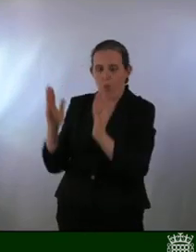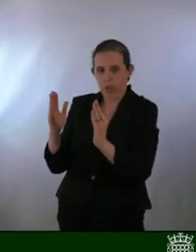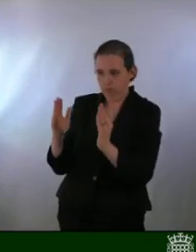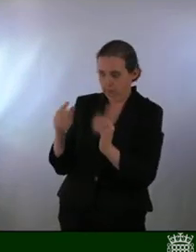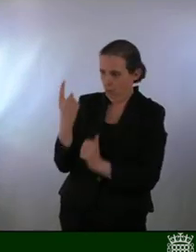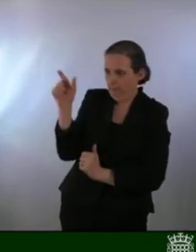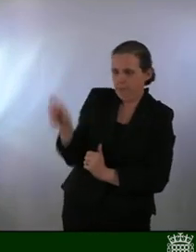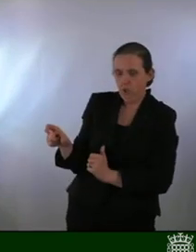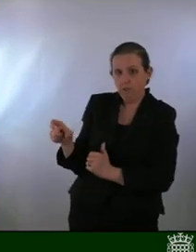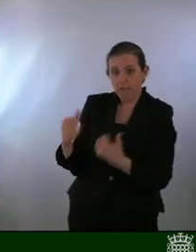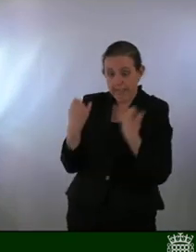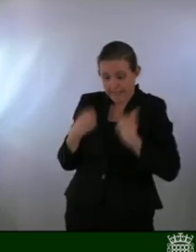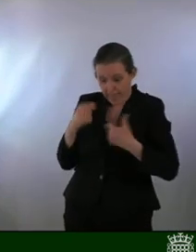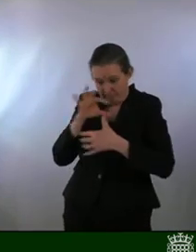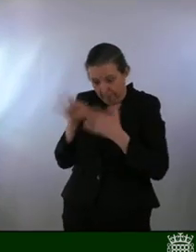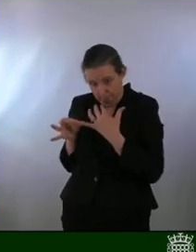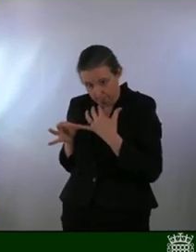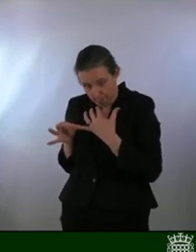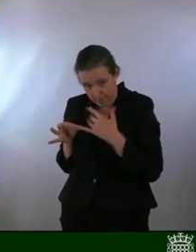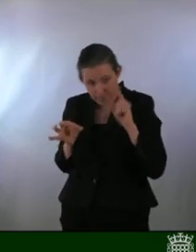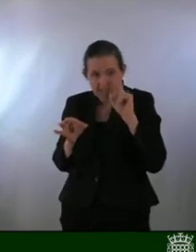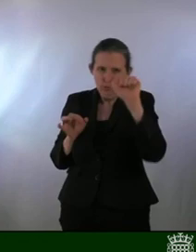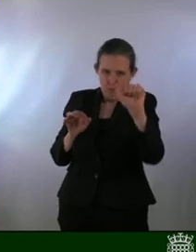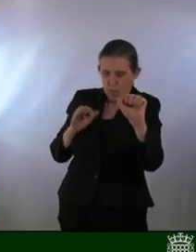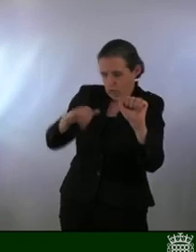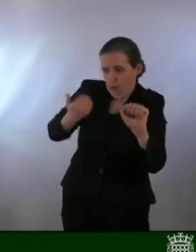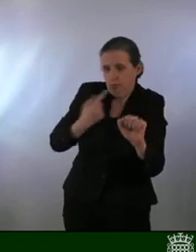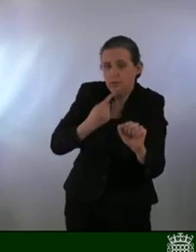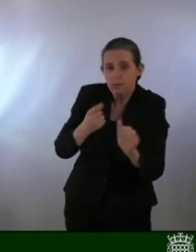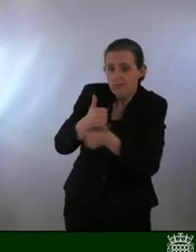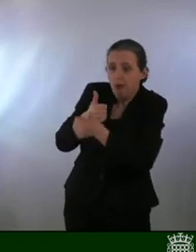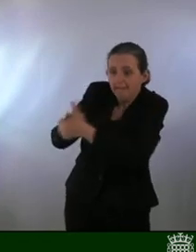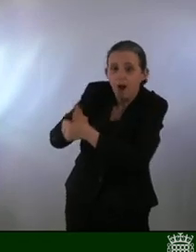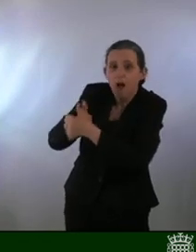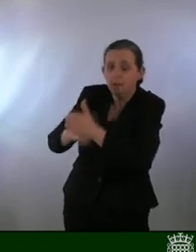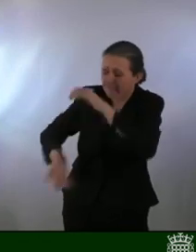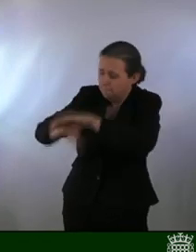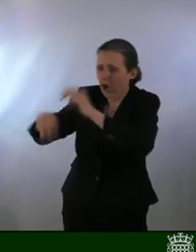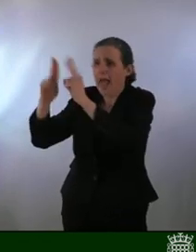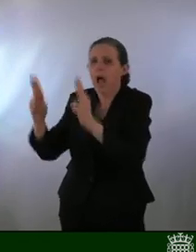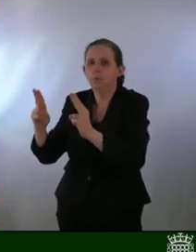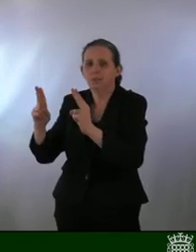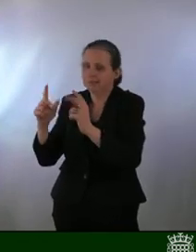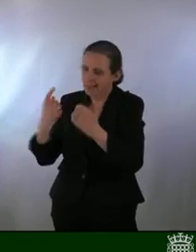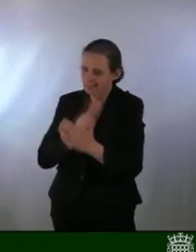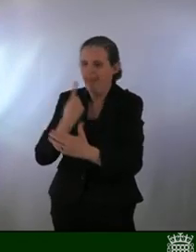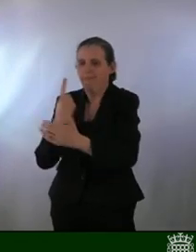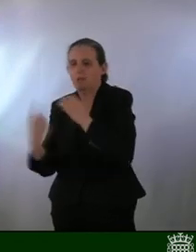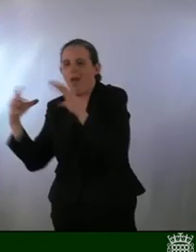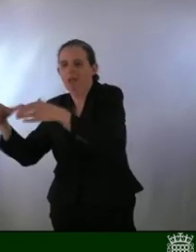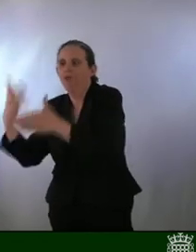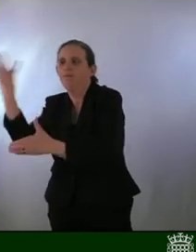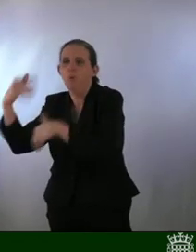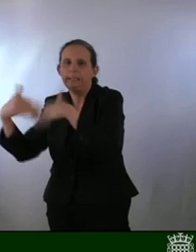symptomatic, he is advising the whole household to self-isolate for 14 days.